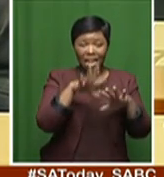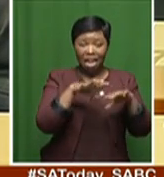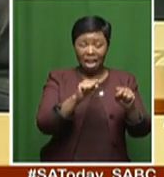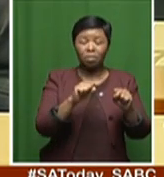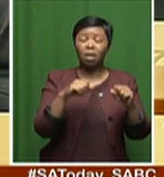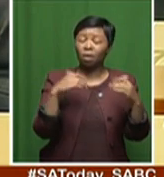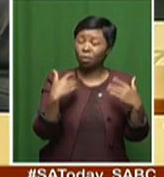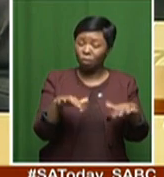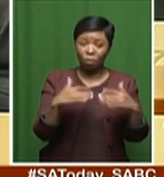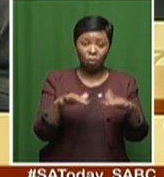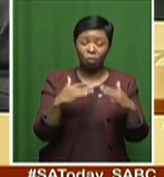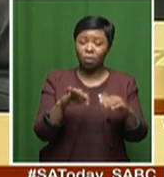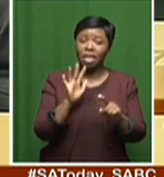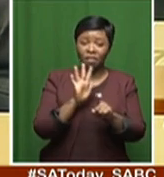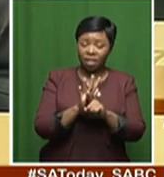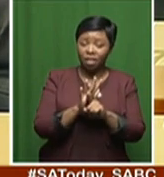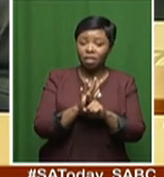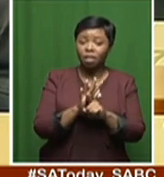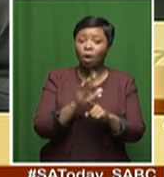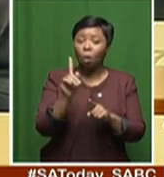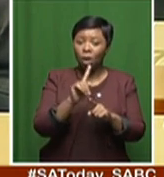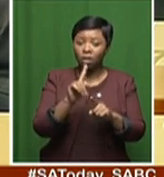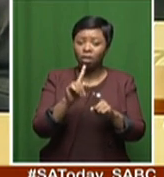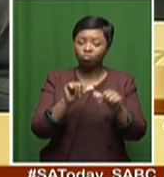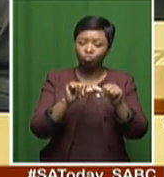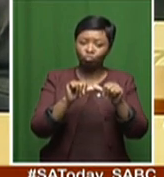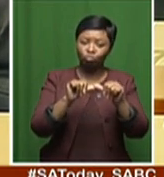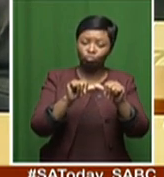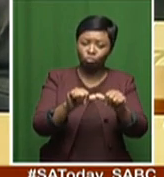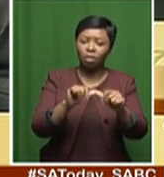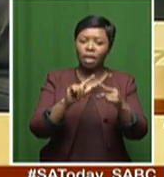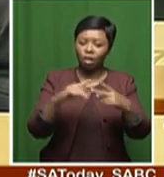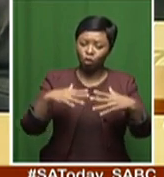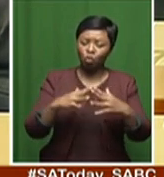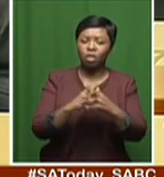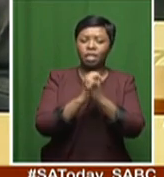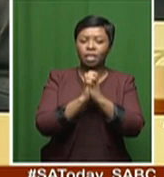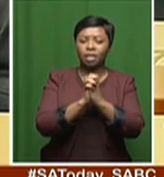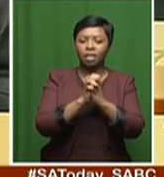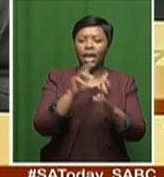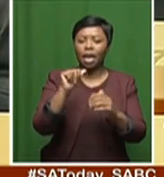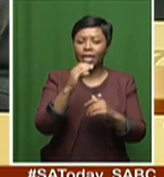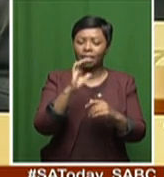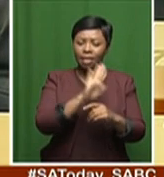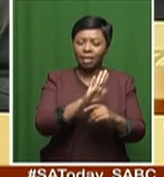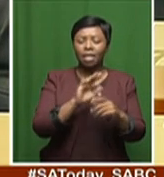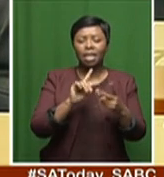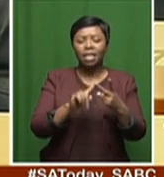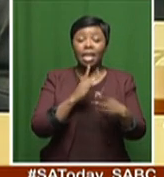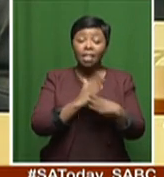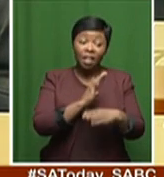the coherence and the unity of the ANC and its ability to carry out its mandate and